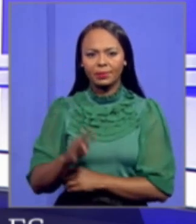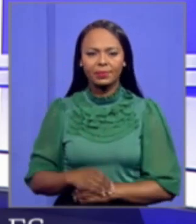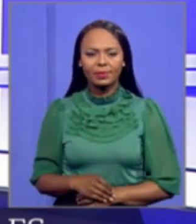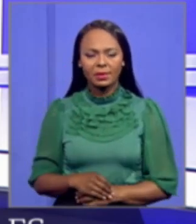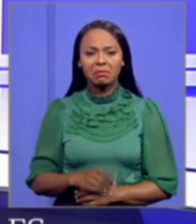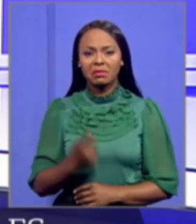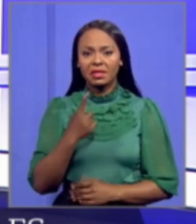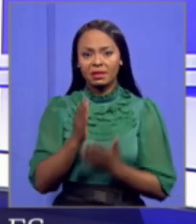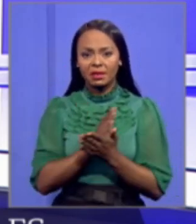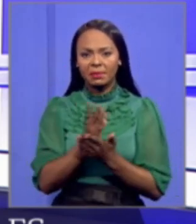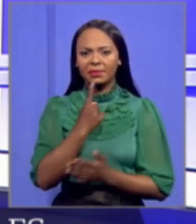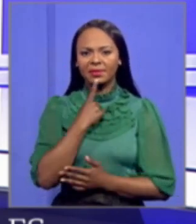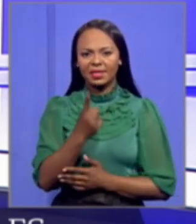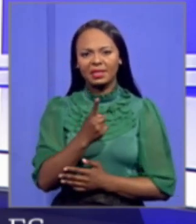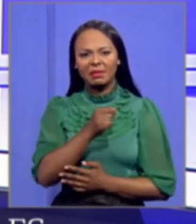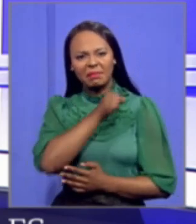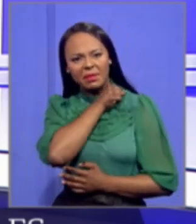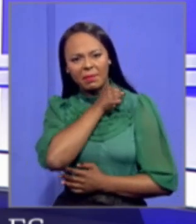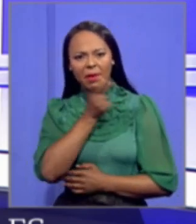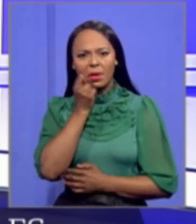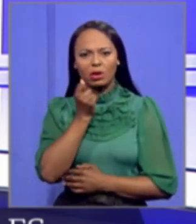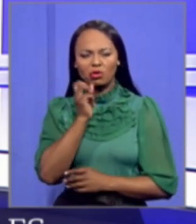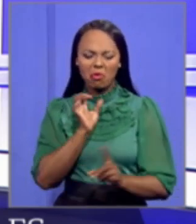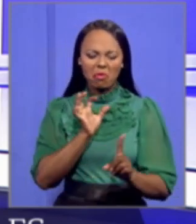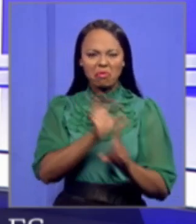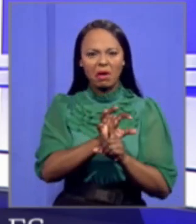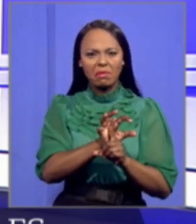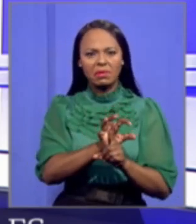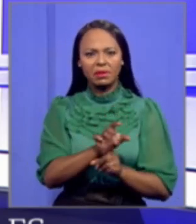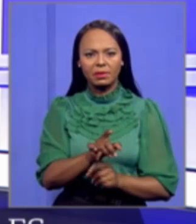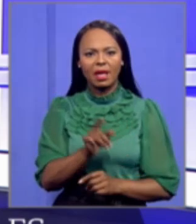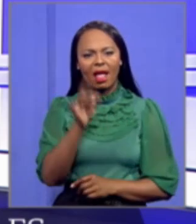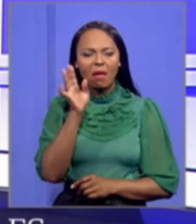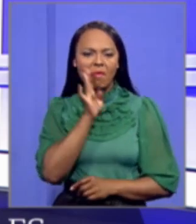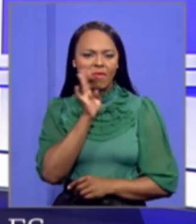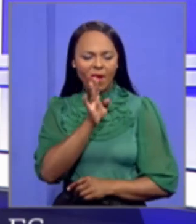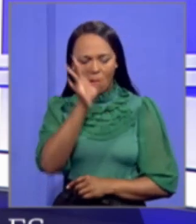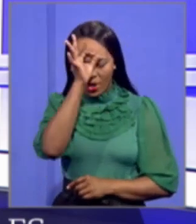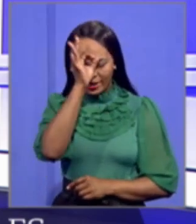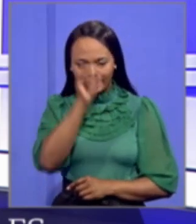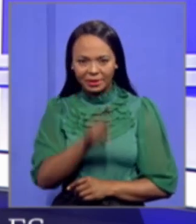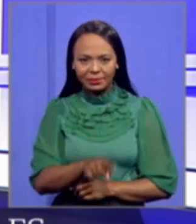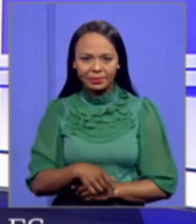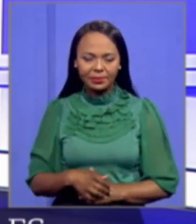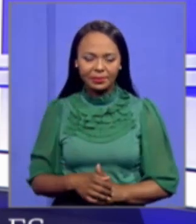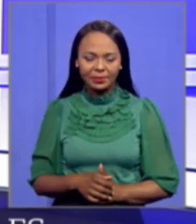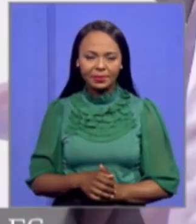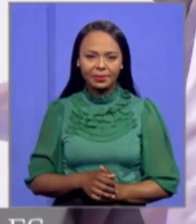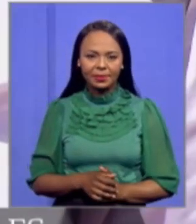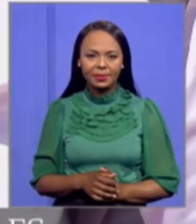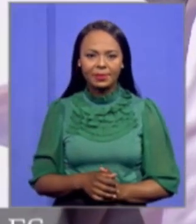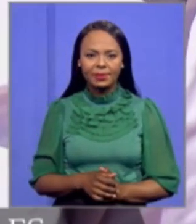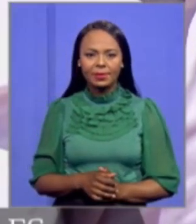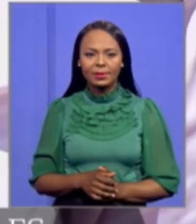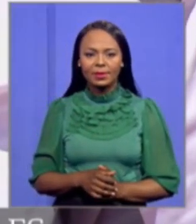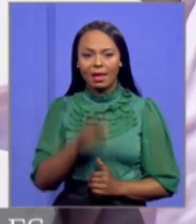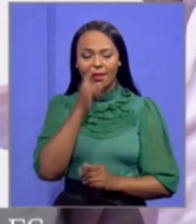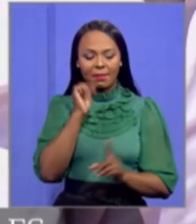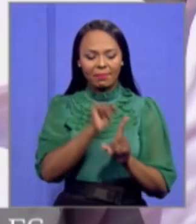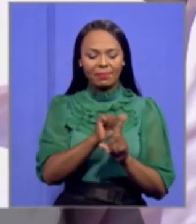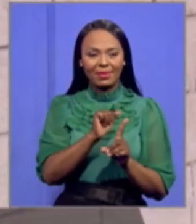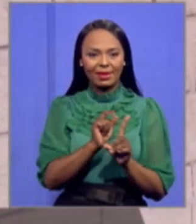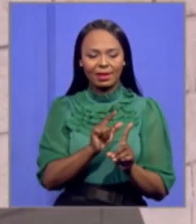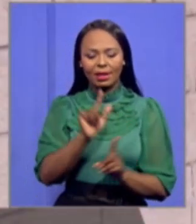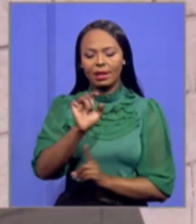Menyetsi e re Masiu o kwetetswe ke bana ba babedi ba ne ba ikgakantse eka ke mapolesa. Lerato Masiu